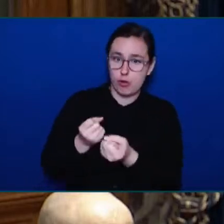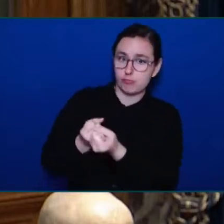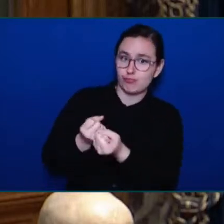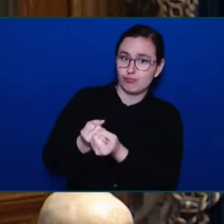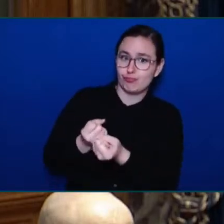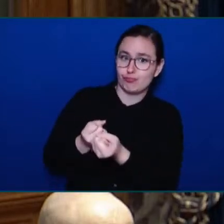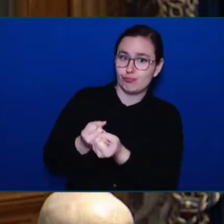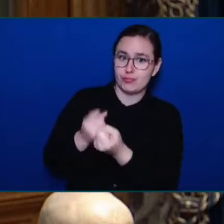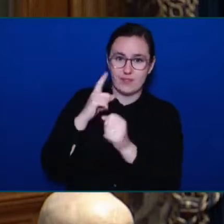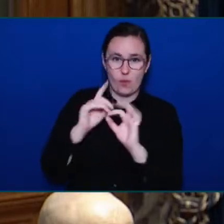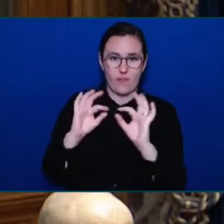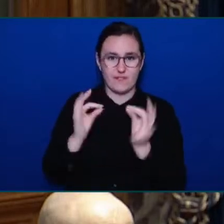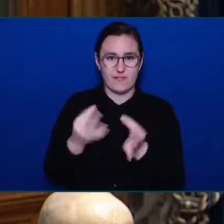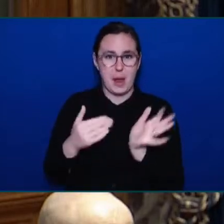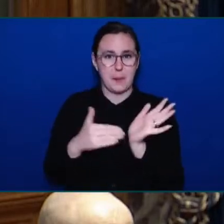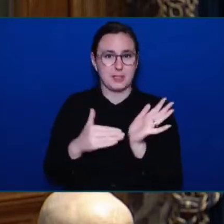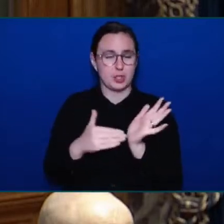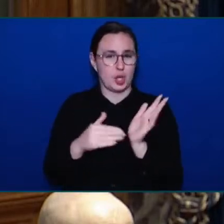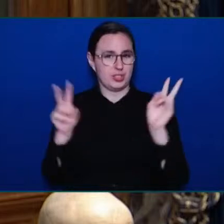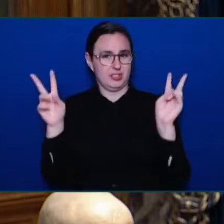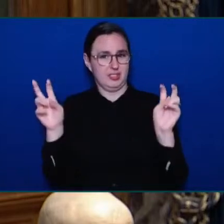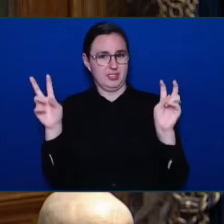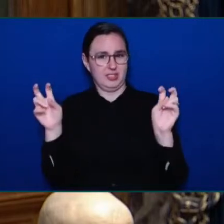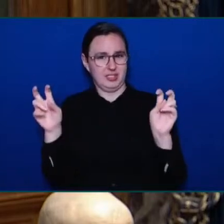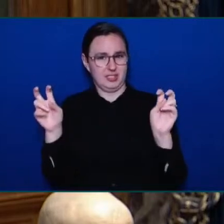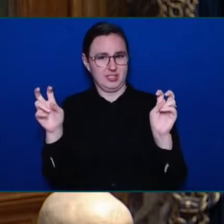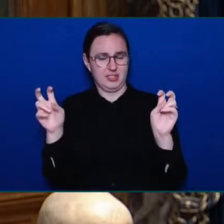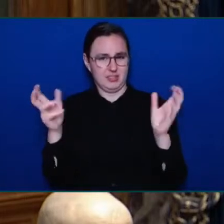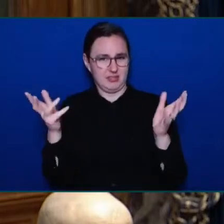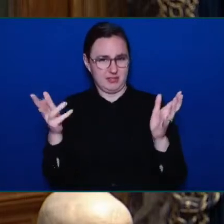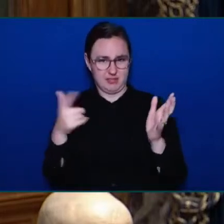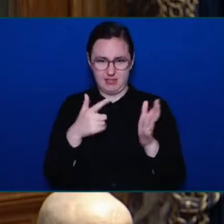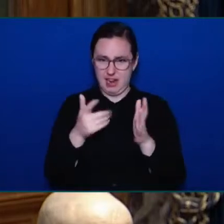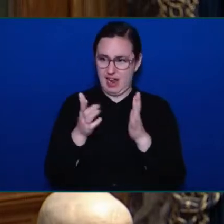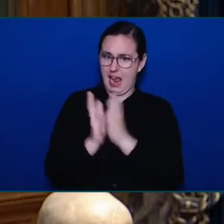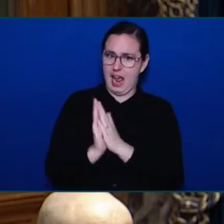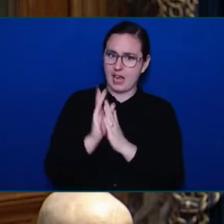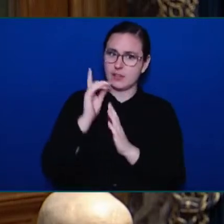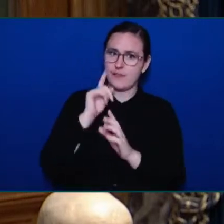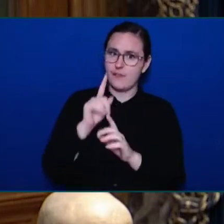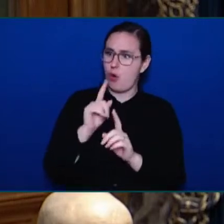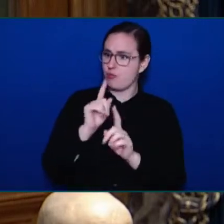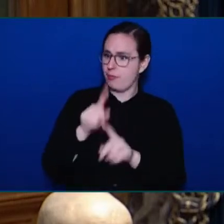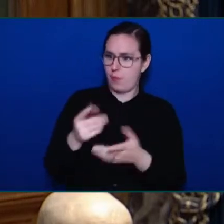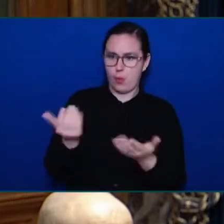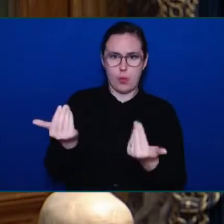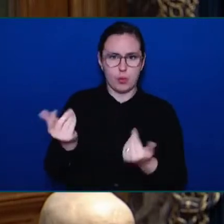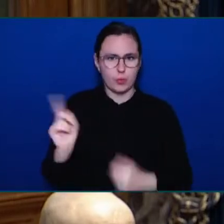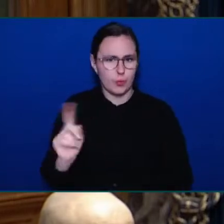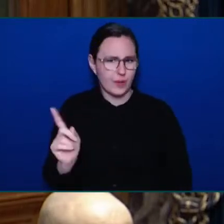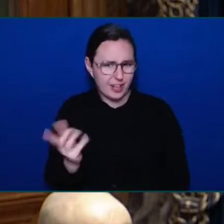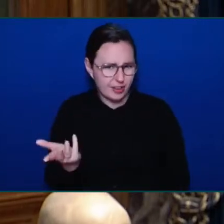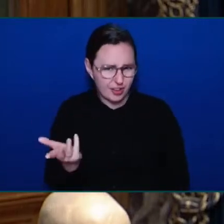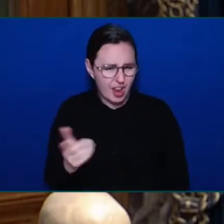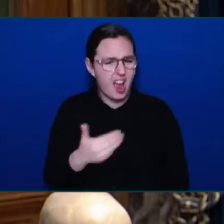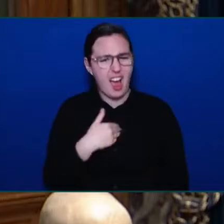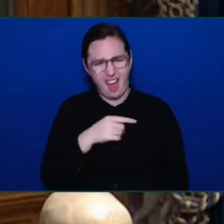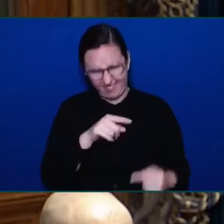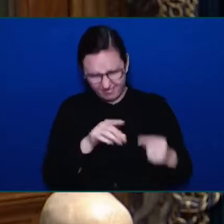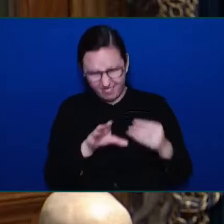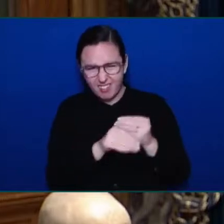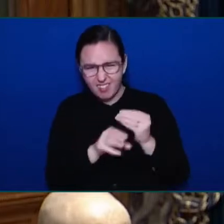report's coming. Shoal Health charges $2,400 a year. Beta Therapeutics charges $110 a